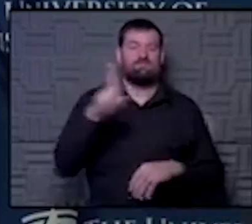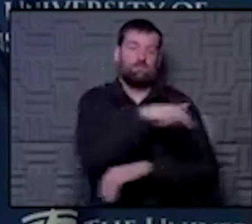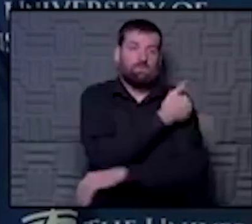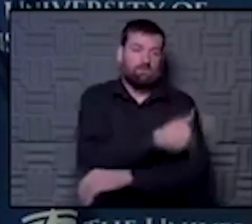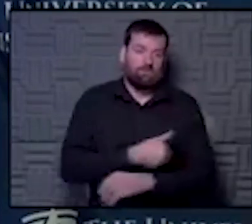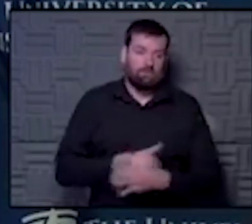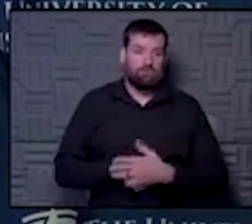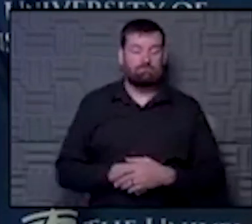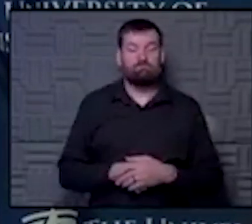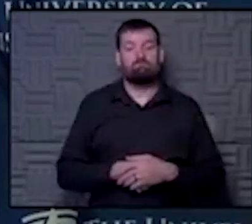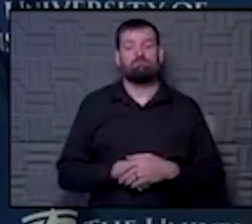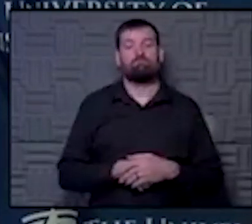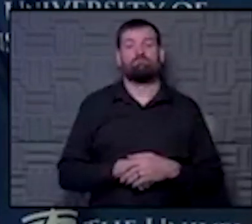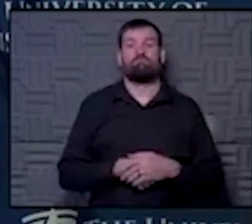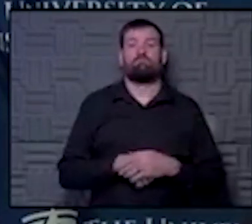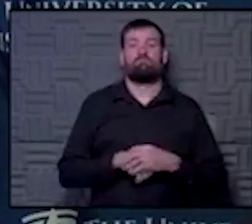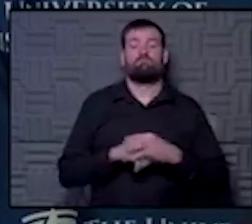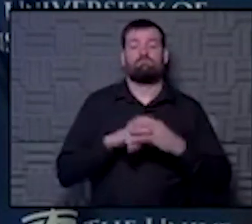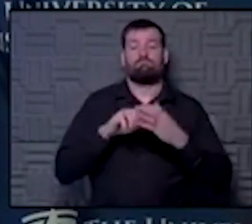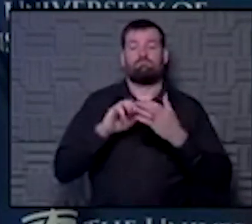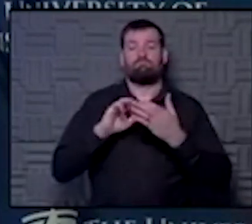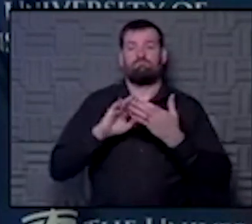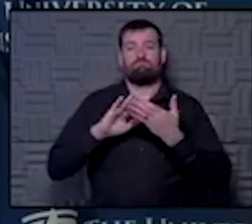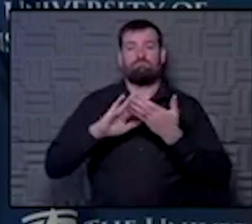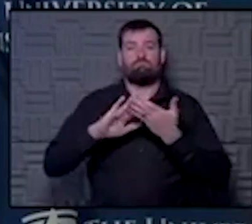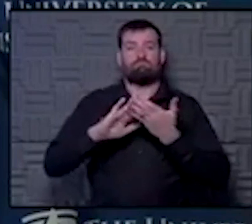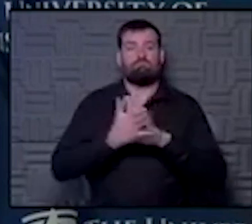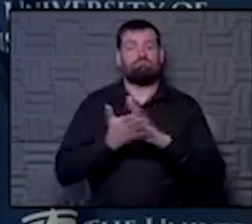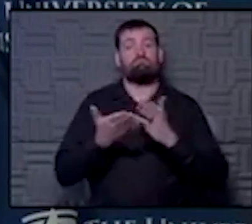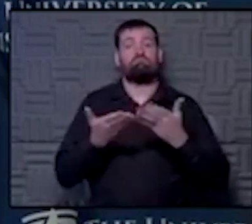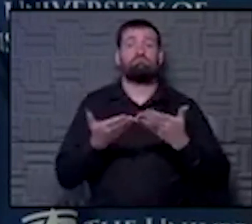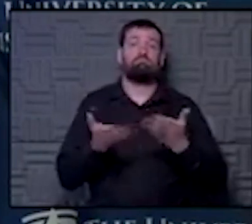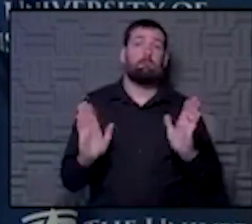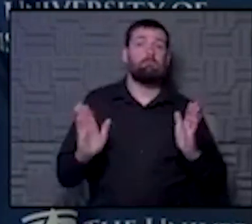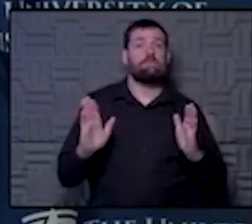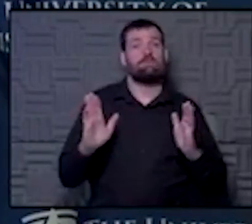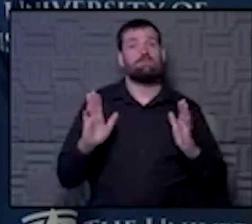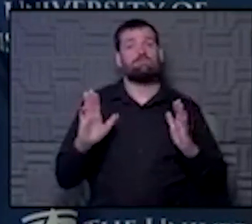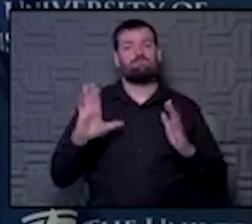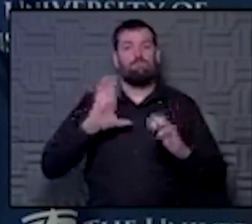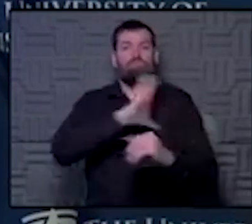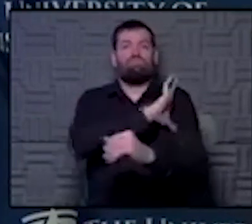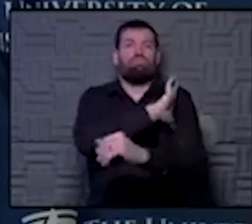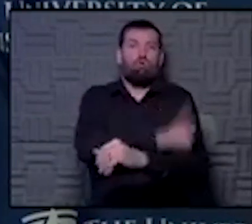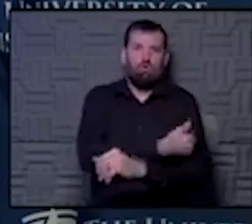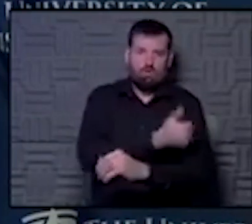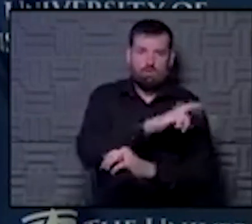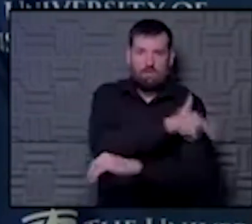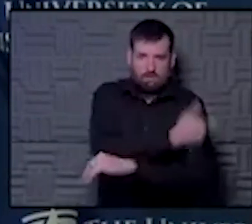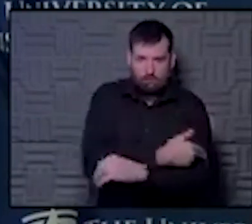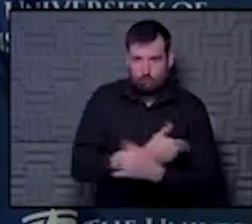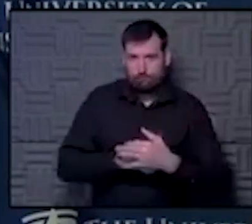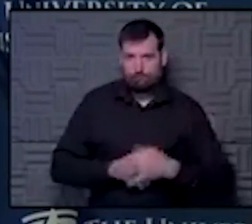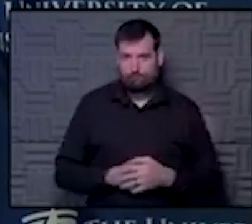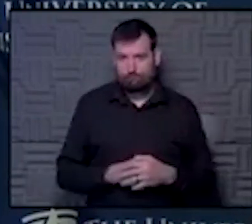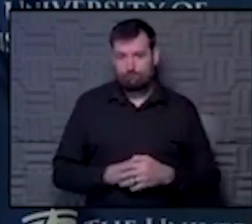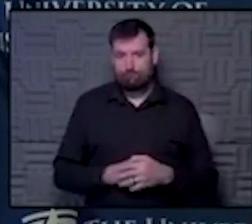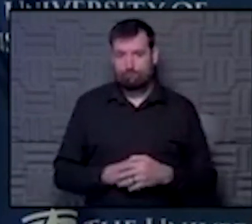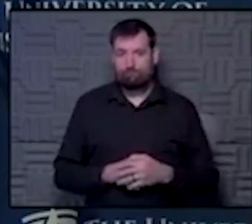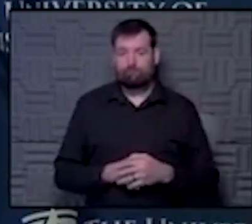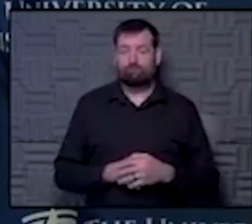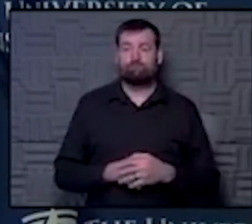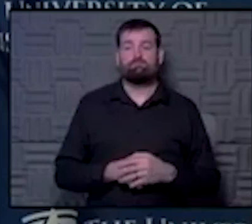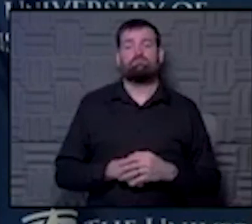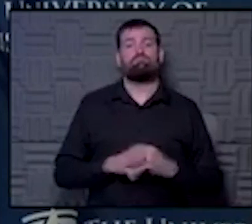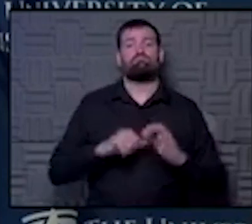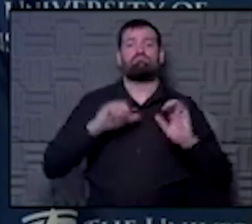know, we transitioned to be a public authority hospital. Then we